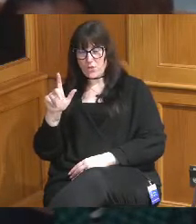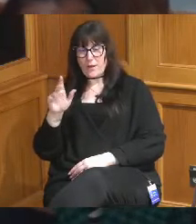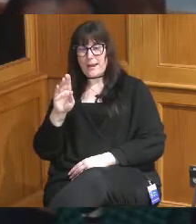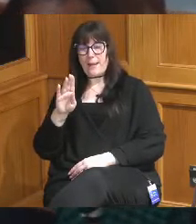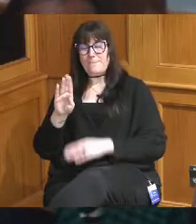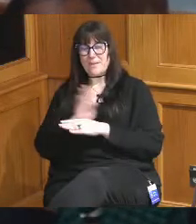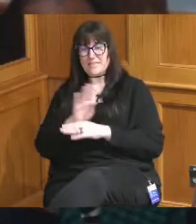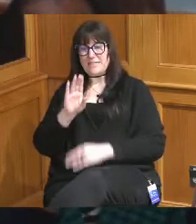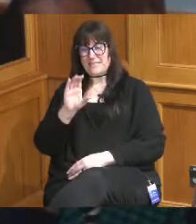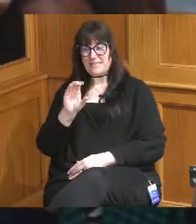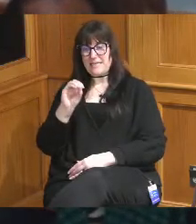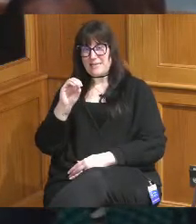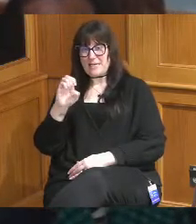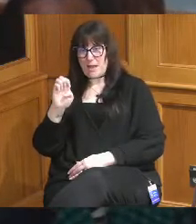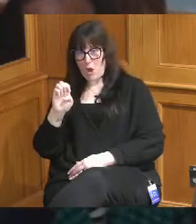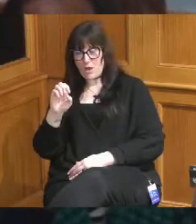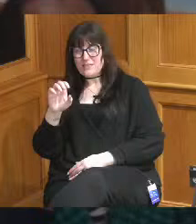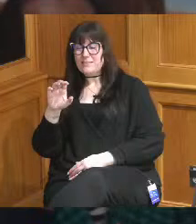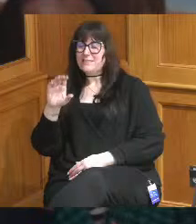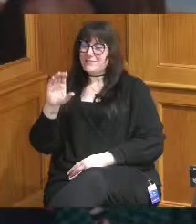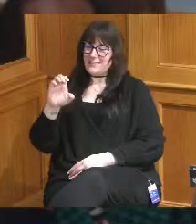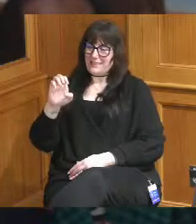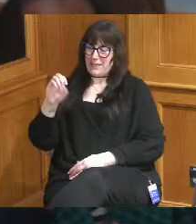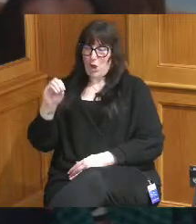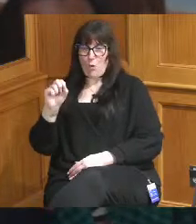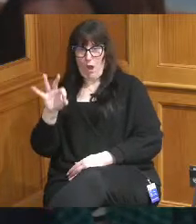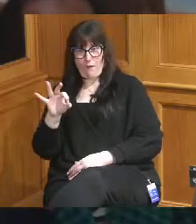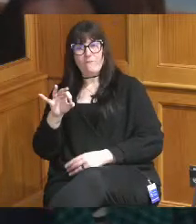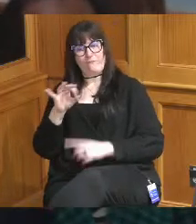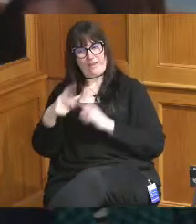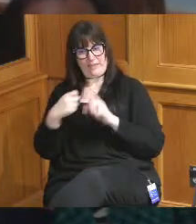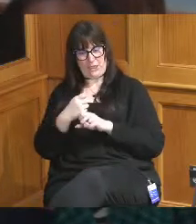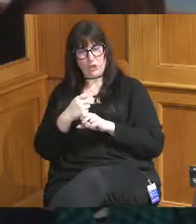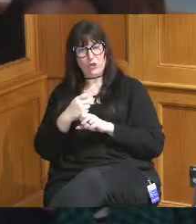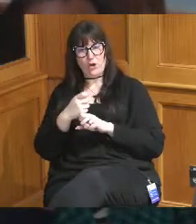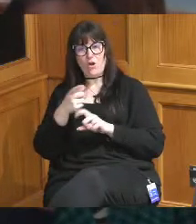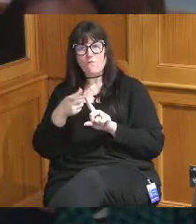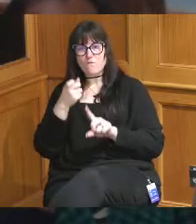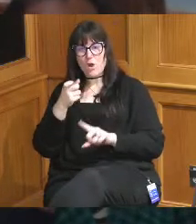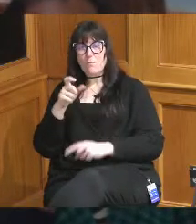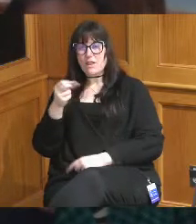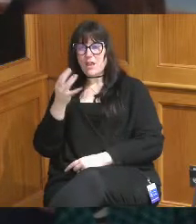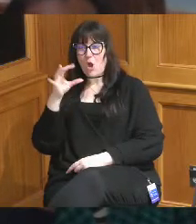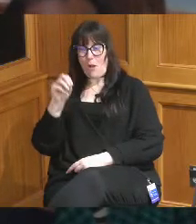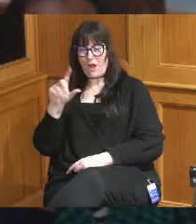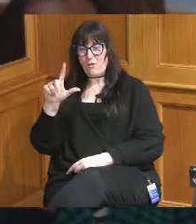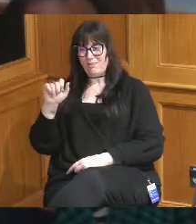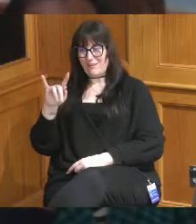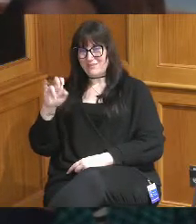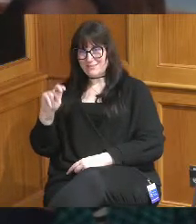and the recipient of the Nostra Familia Award from the Ohio Latin Affairs Commission,